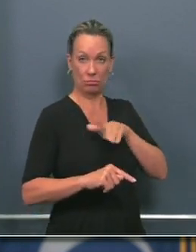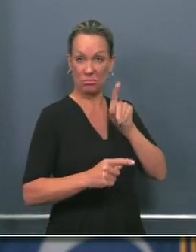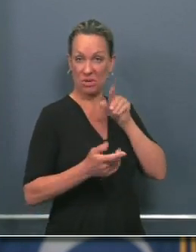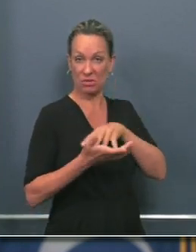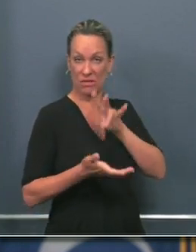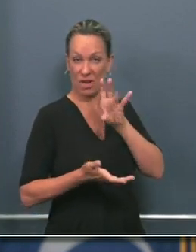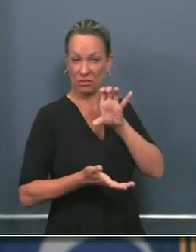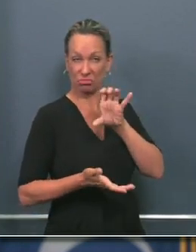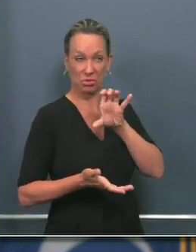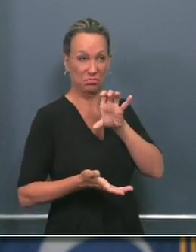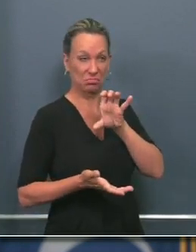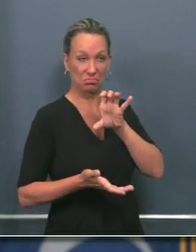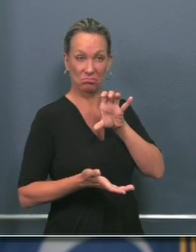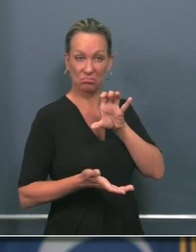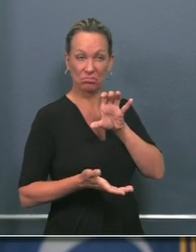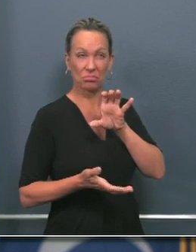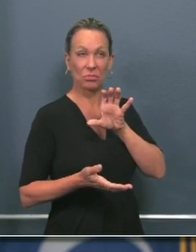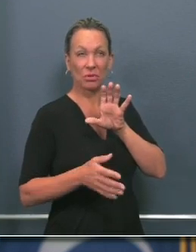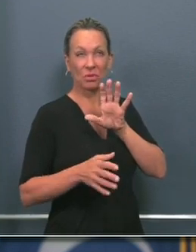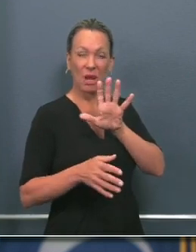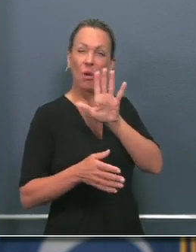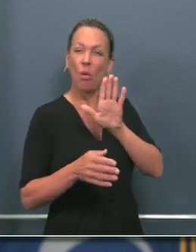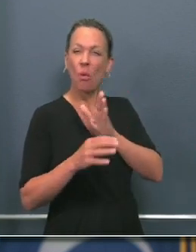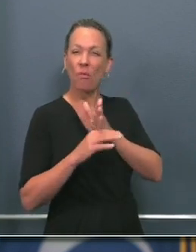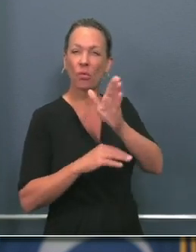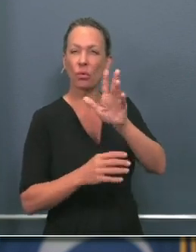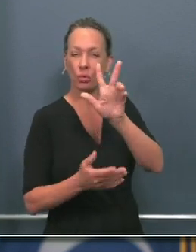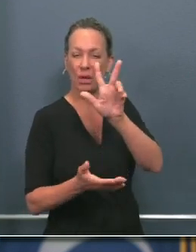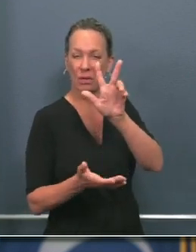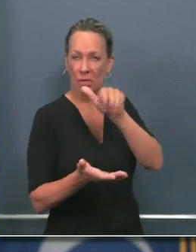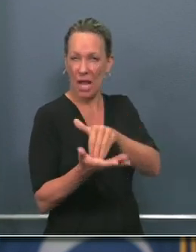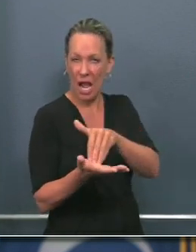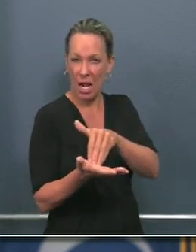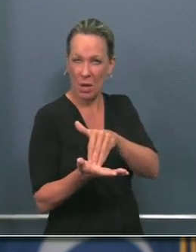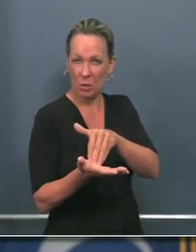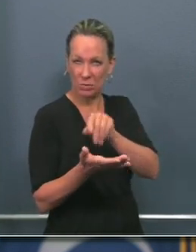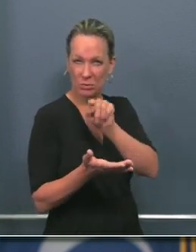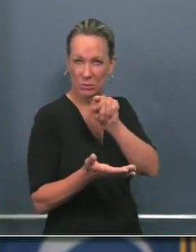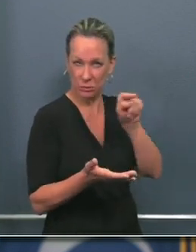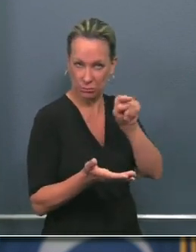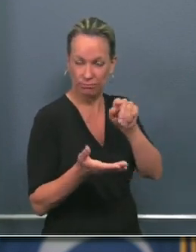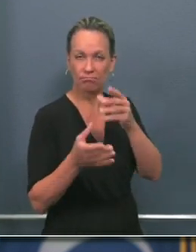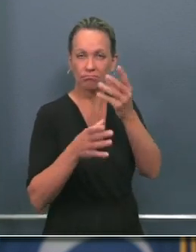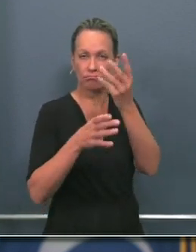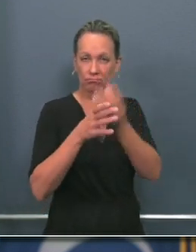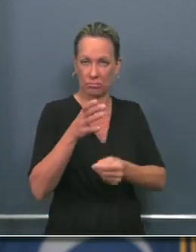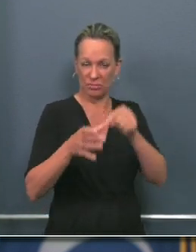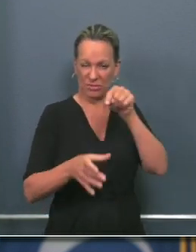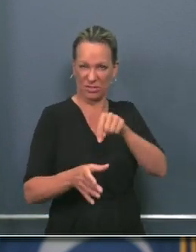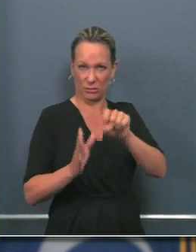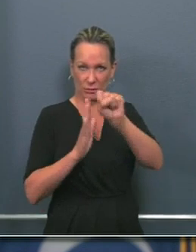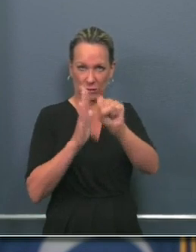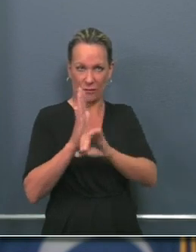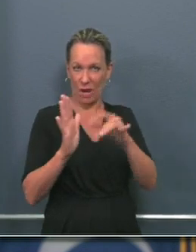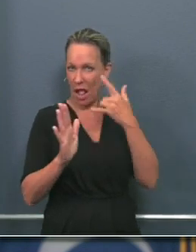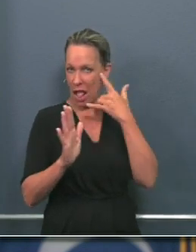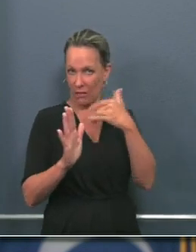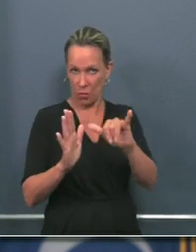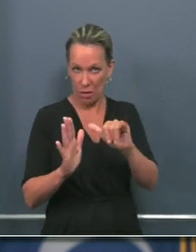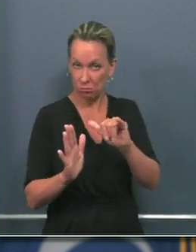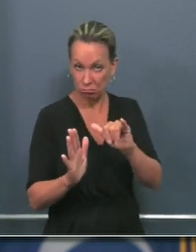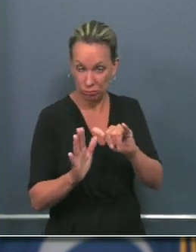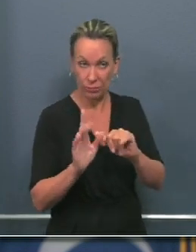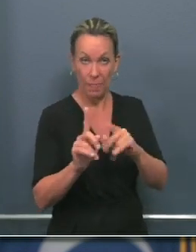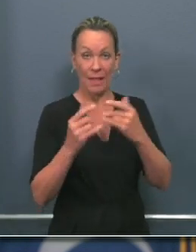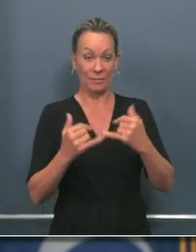pandemic. We lost 19 people in the last 24 hours in the state of California. We saw a number of new